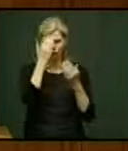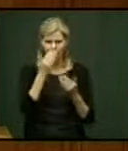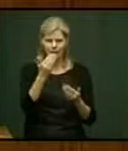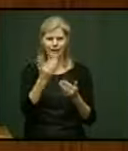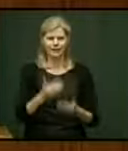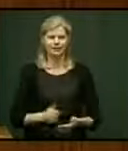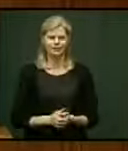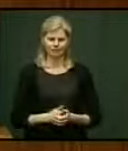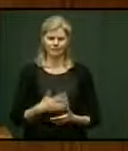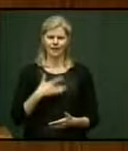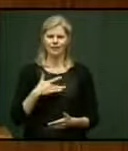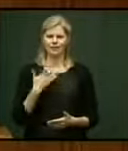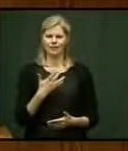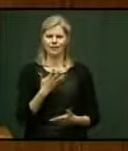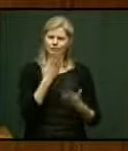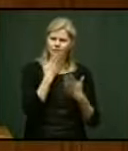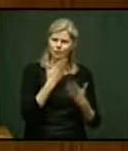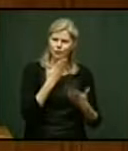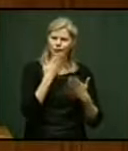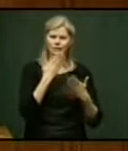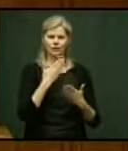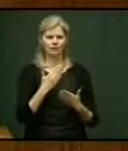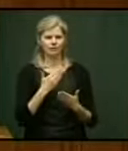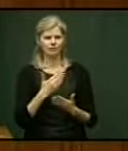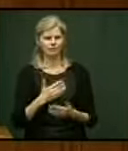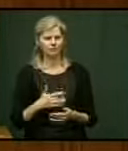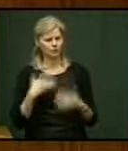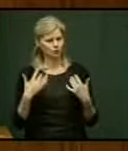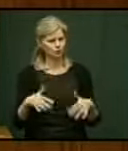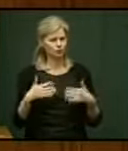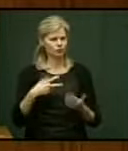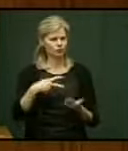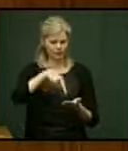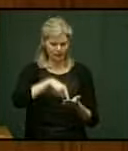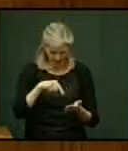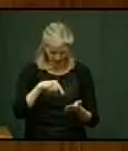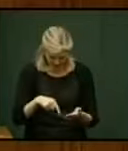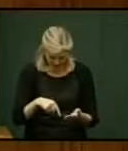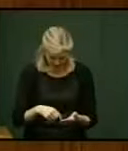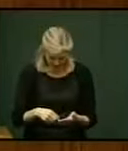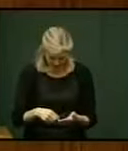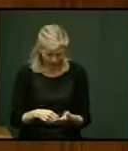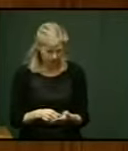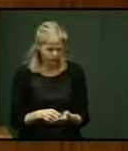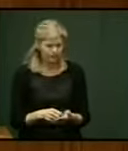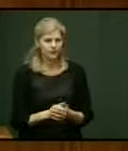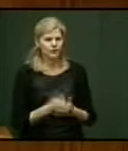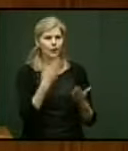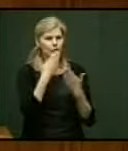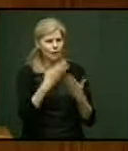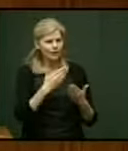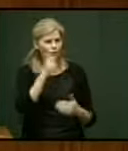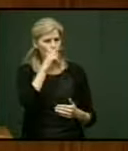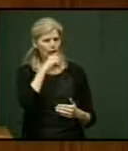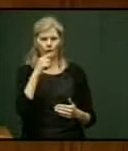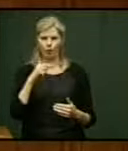with gratitude and humility that I stand here. Gratitude to those who have gone before.